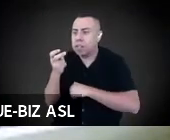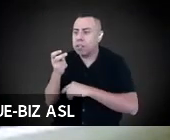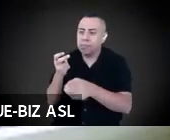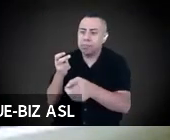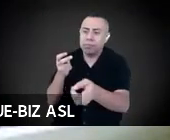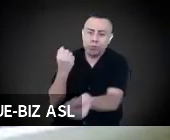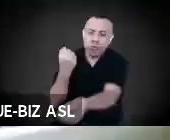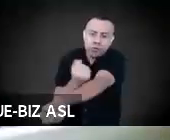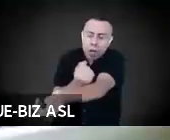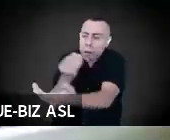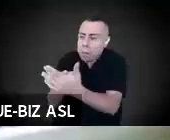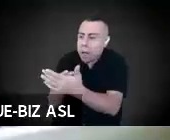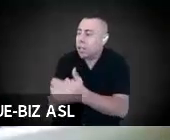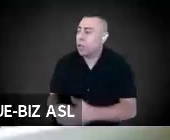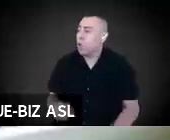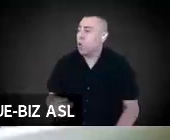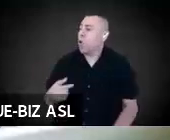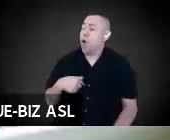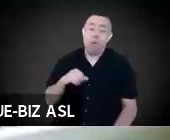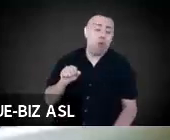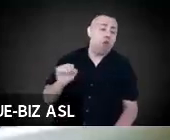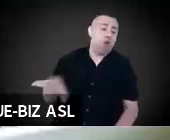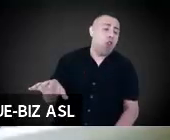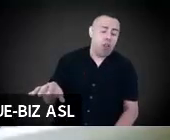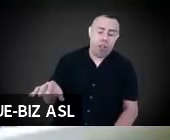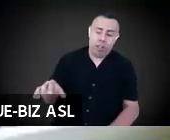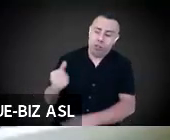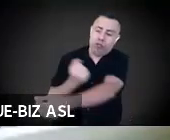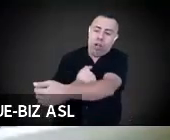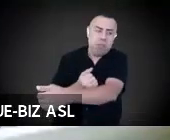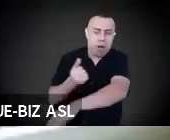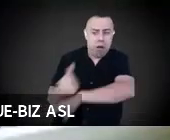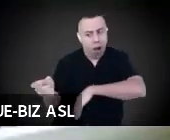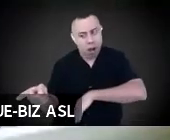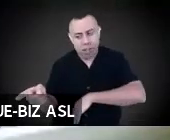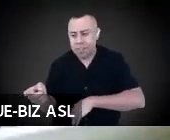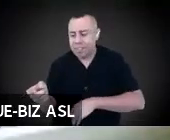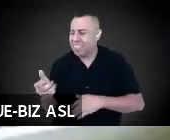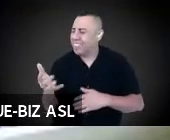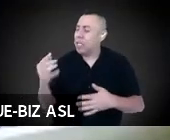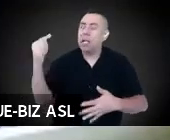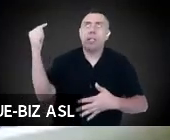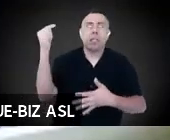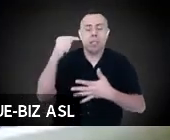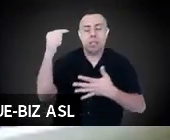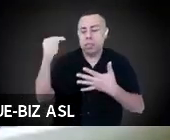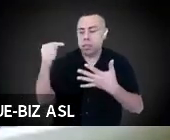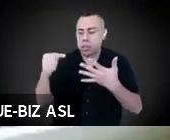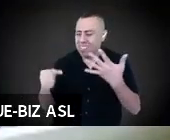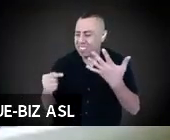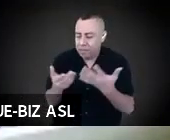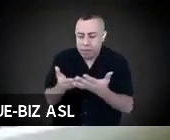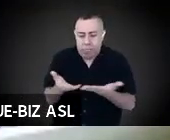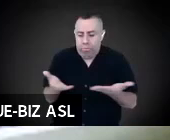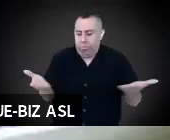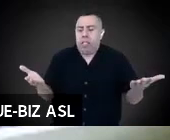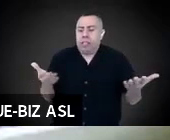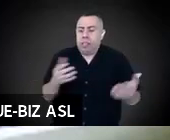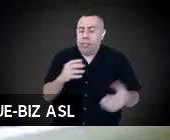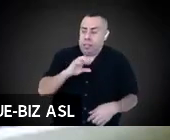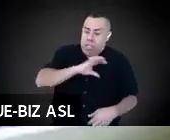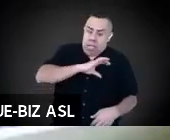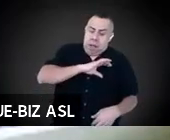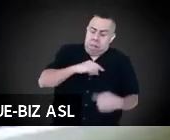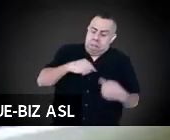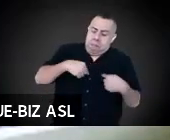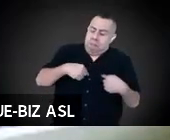on individuals, or just all of the stuff or things I've done in the